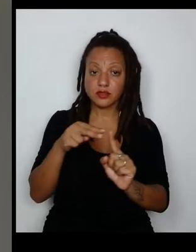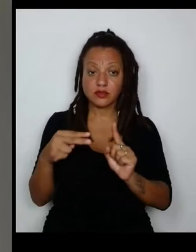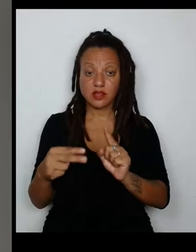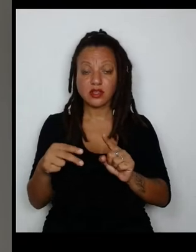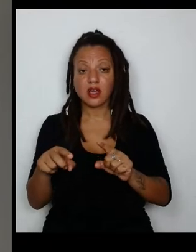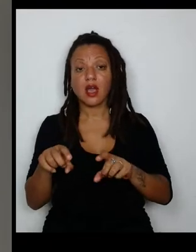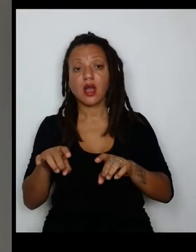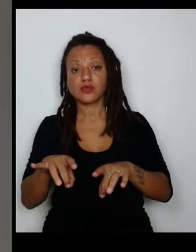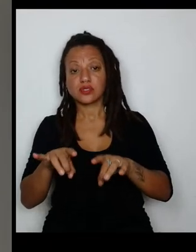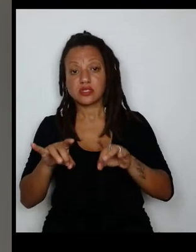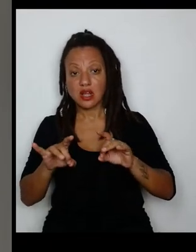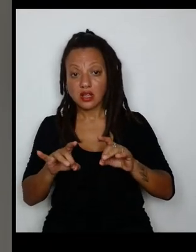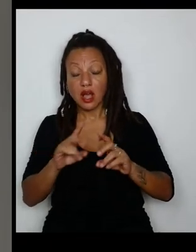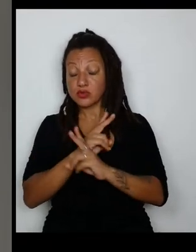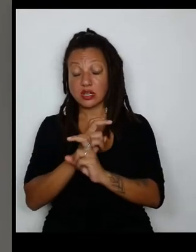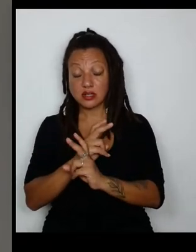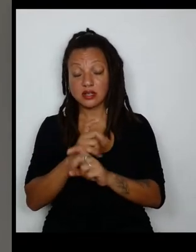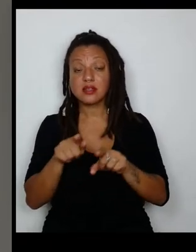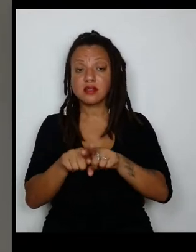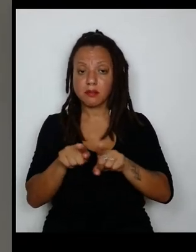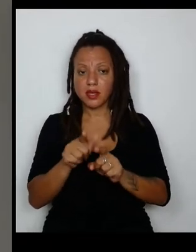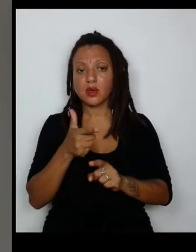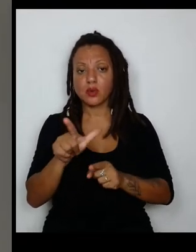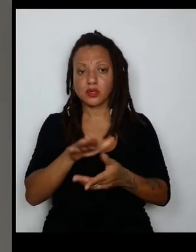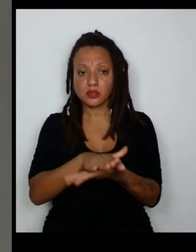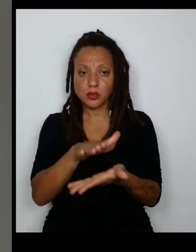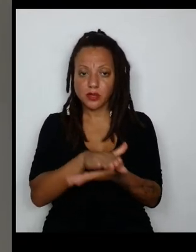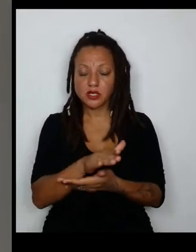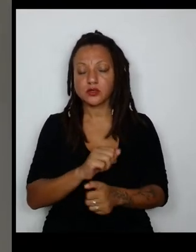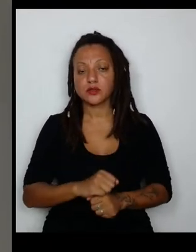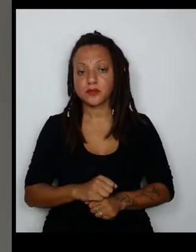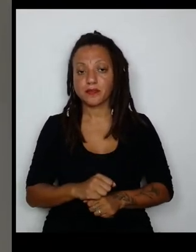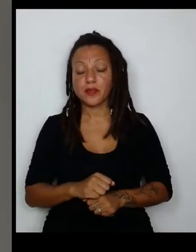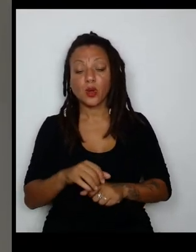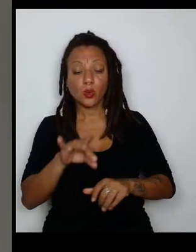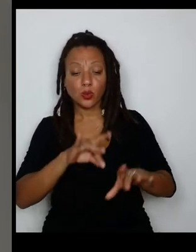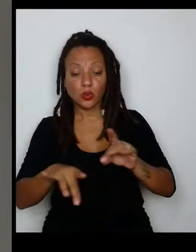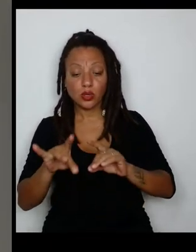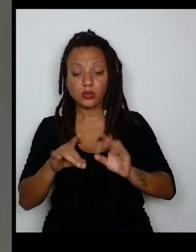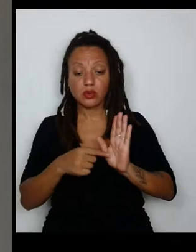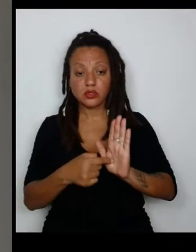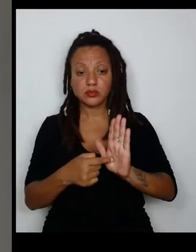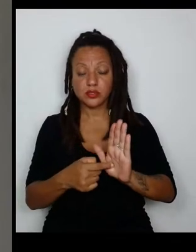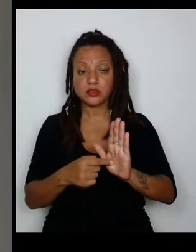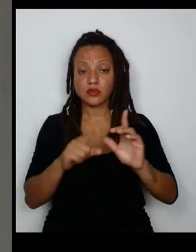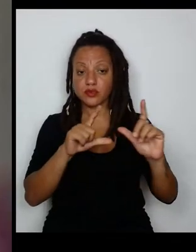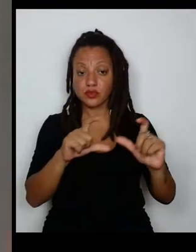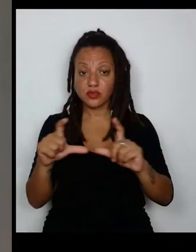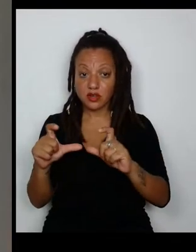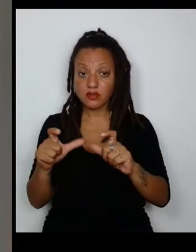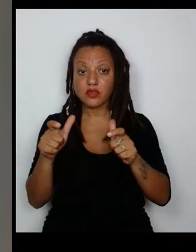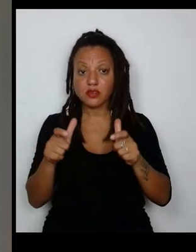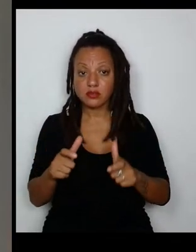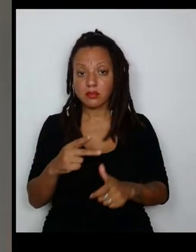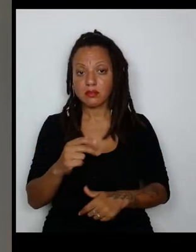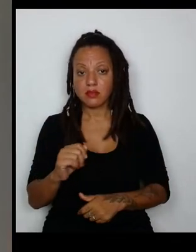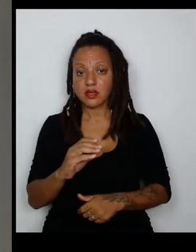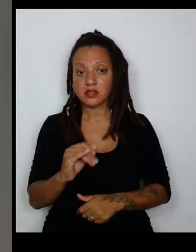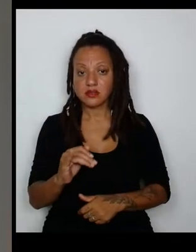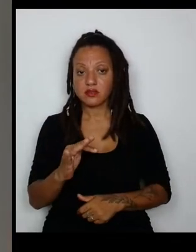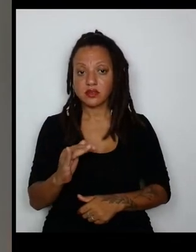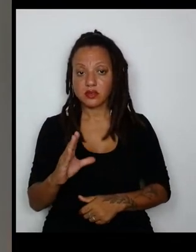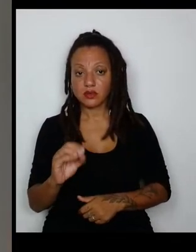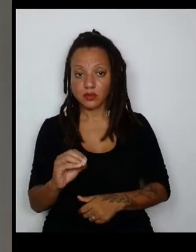australian photography among other publications she has also curated exhibitions of photography and specific